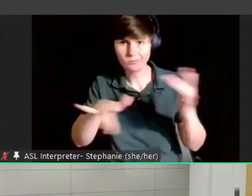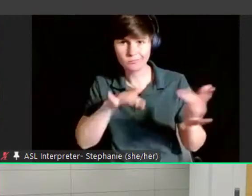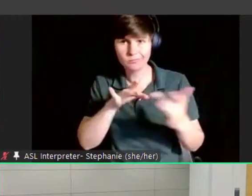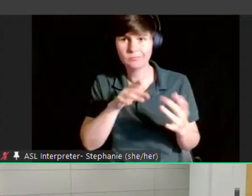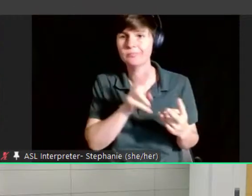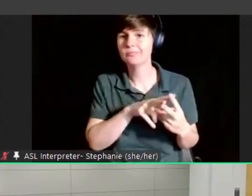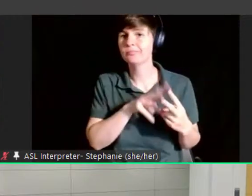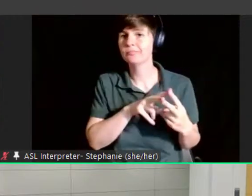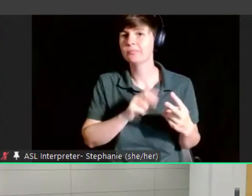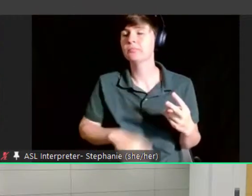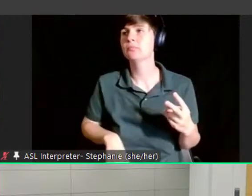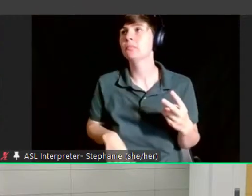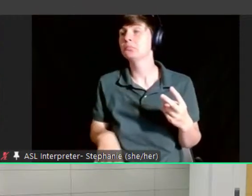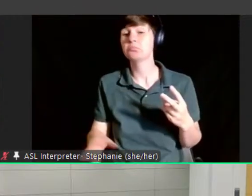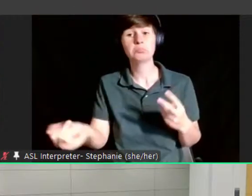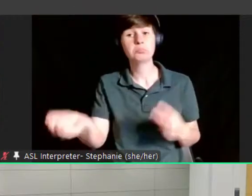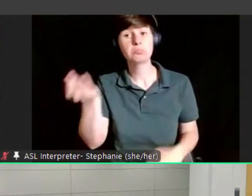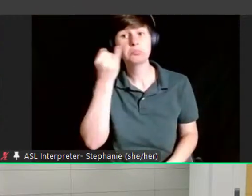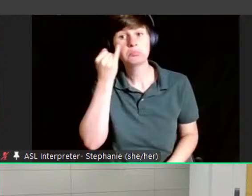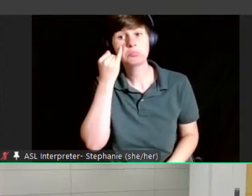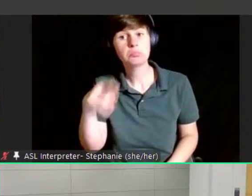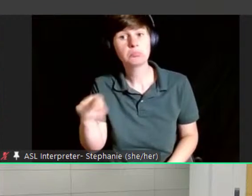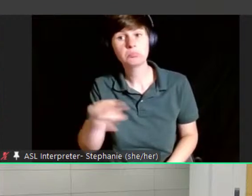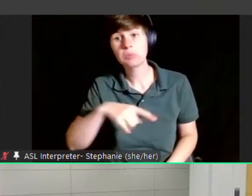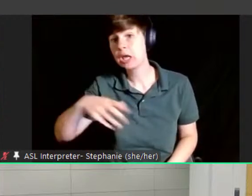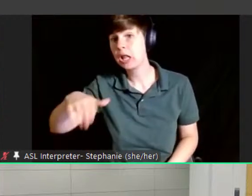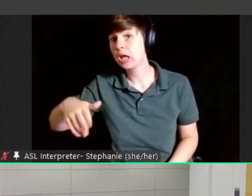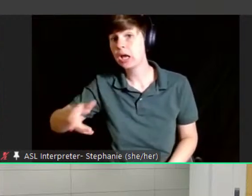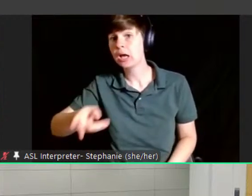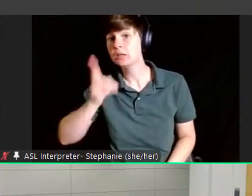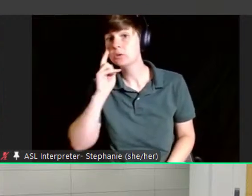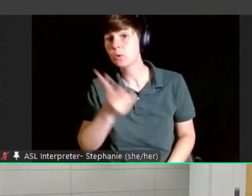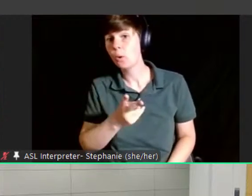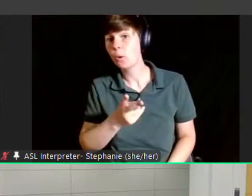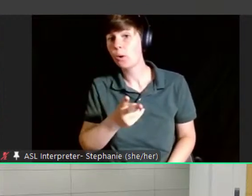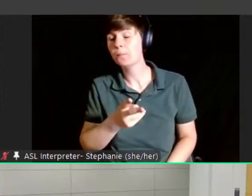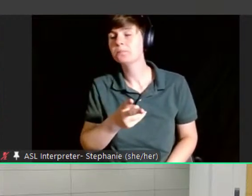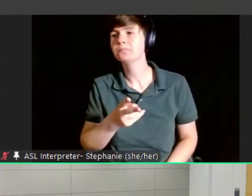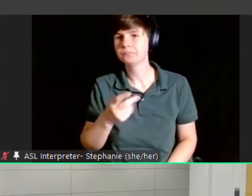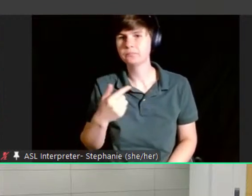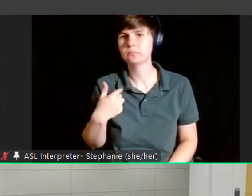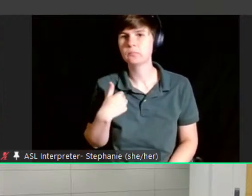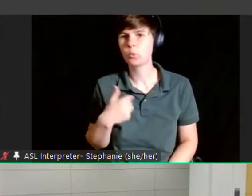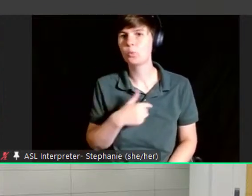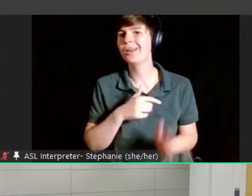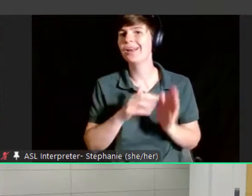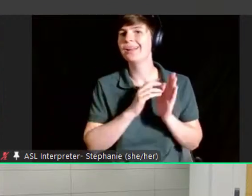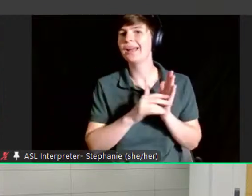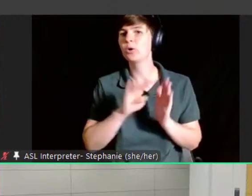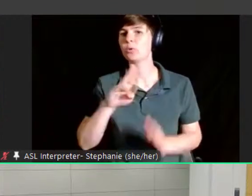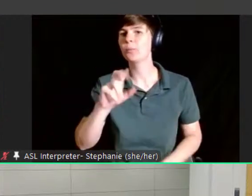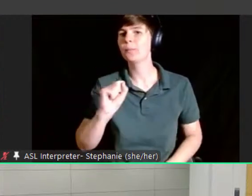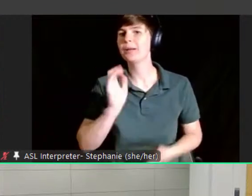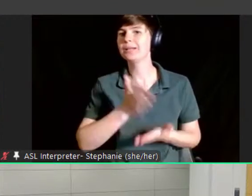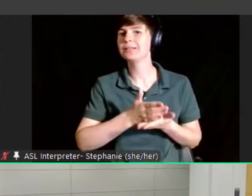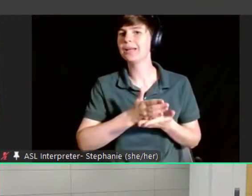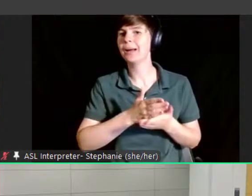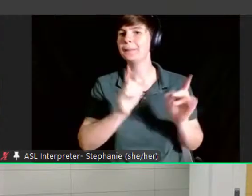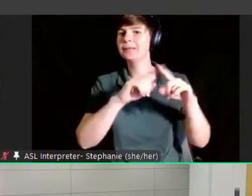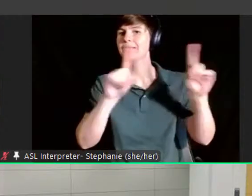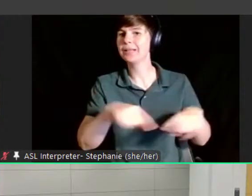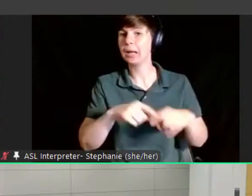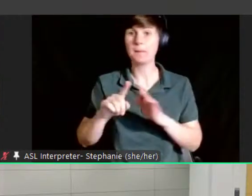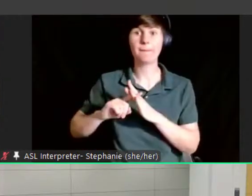And also, if any of you didn't get a chance to see, we do have the tactile bus stop sign pilot.